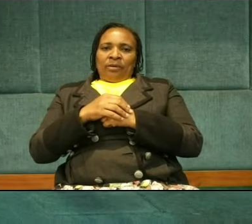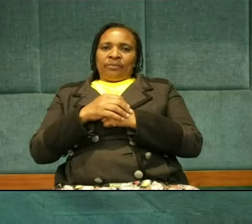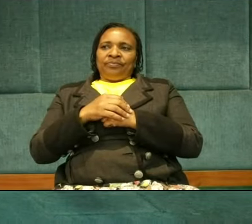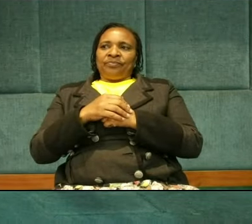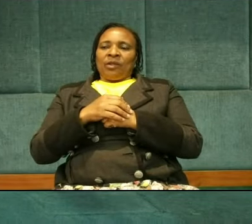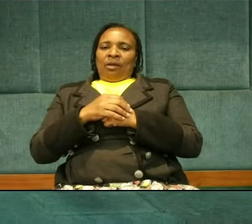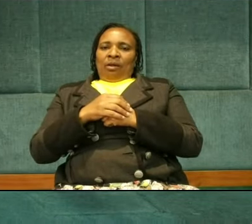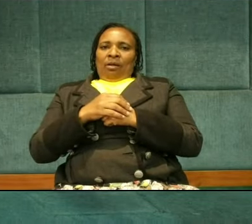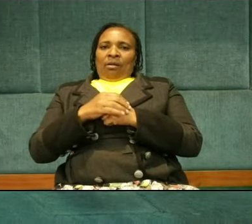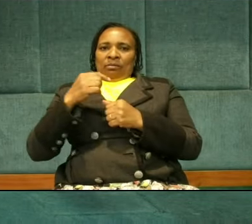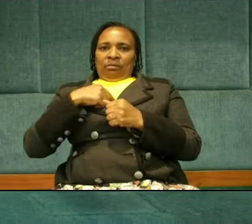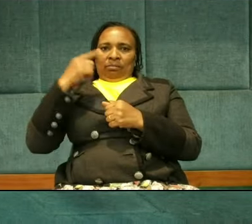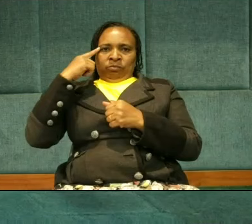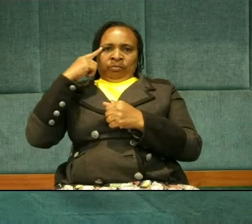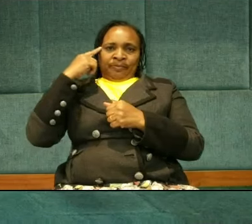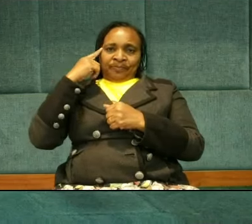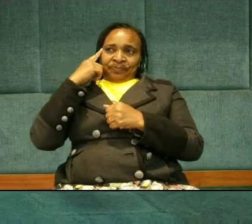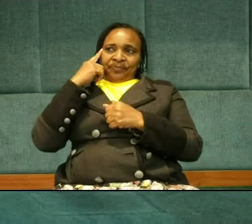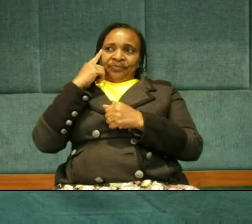I think that...